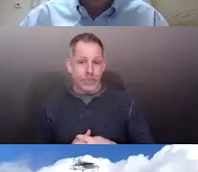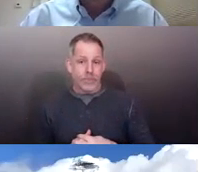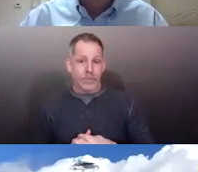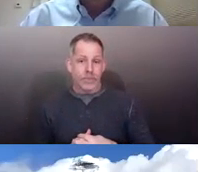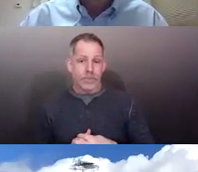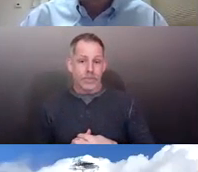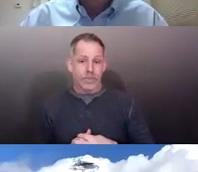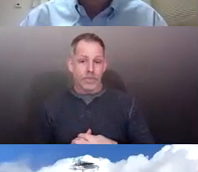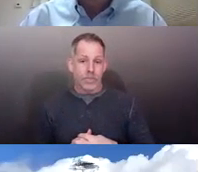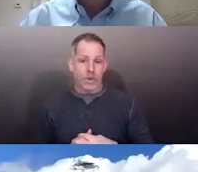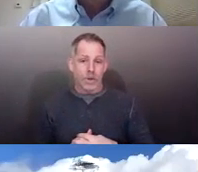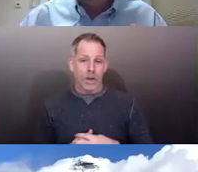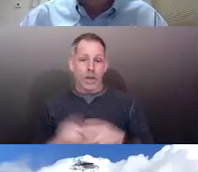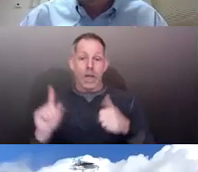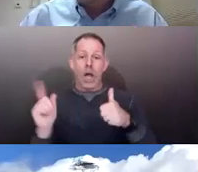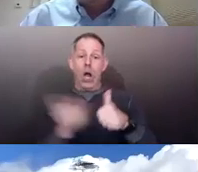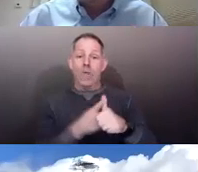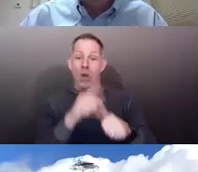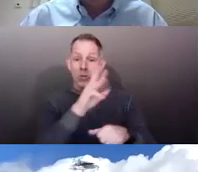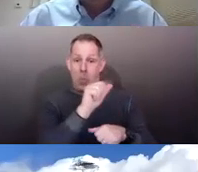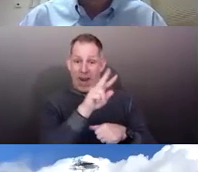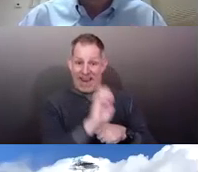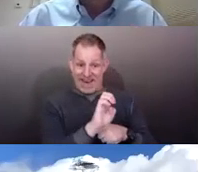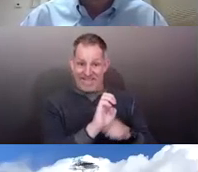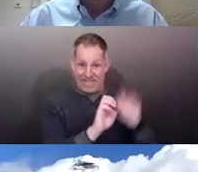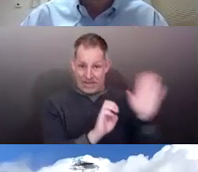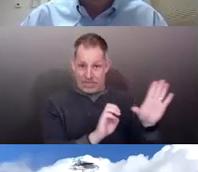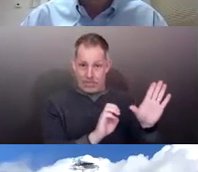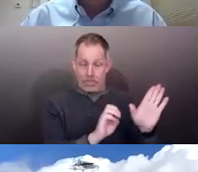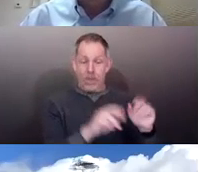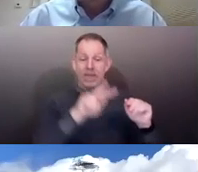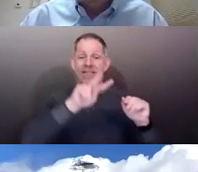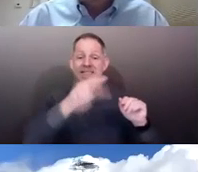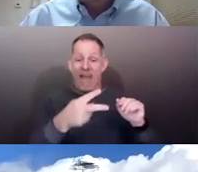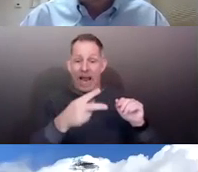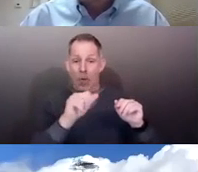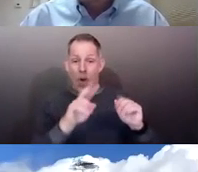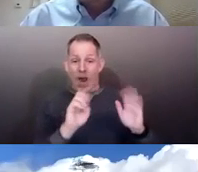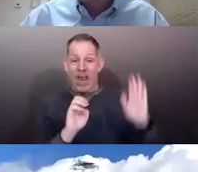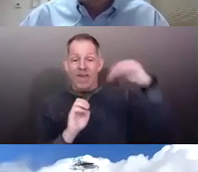than during the first wave, where it was older age groups that were primarily involved